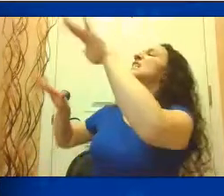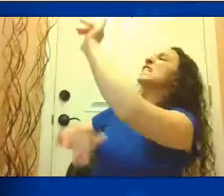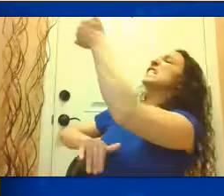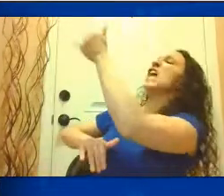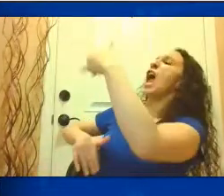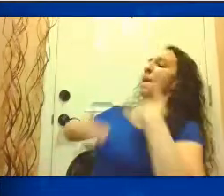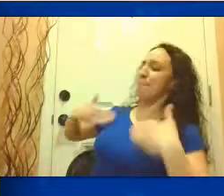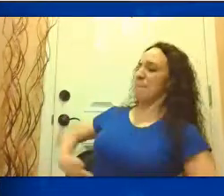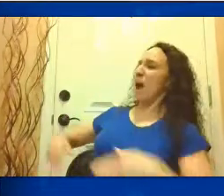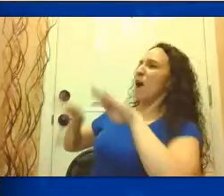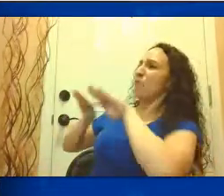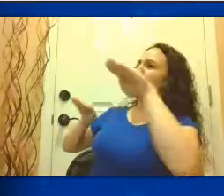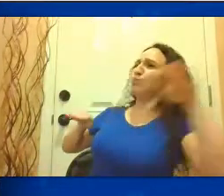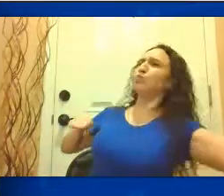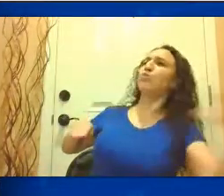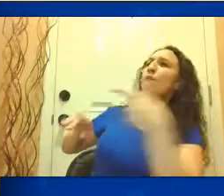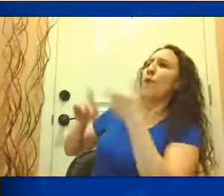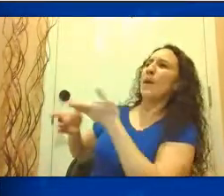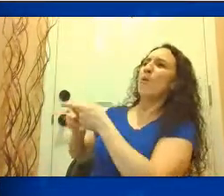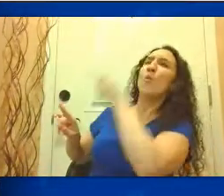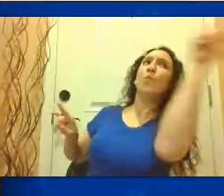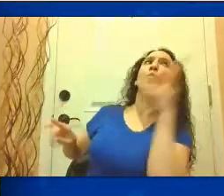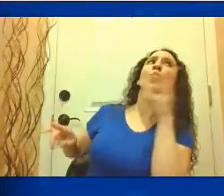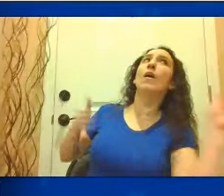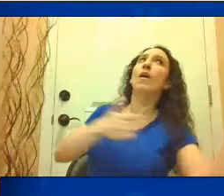river. Settled then. Settled